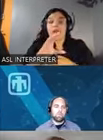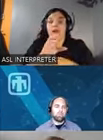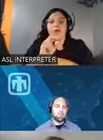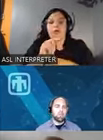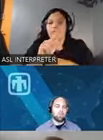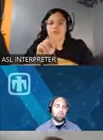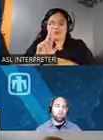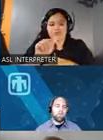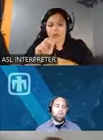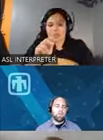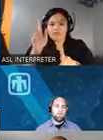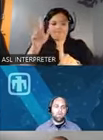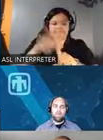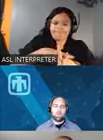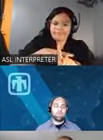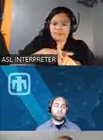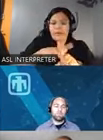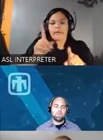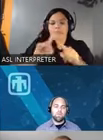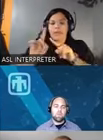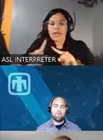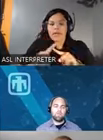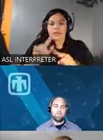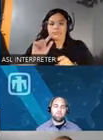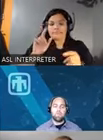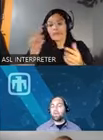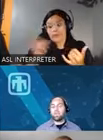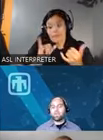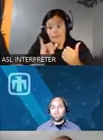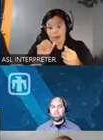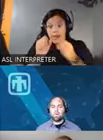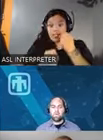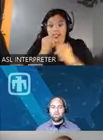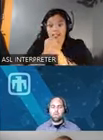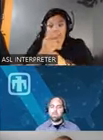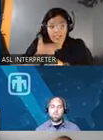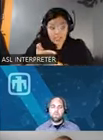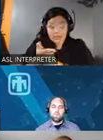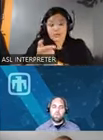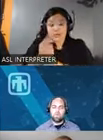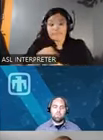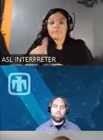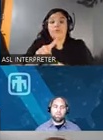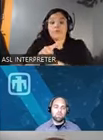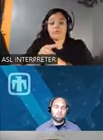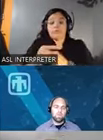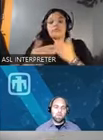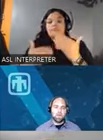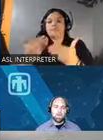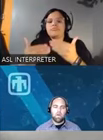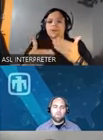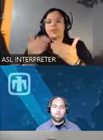live in the past month or so. And so in the next year, UPRM is going to advise the team on the development of methods, inputs, and